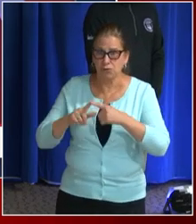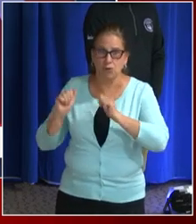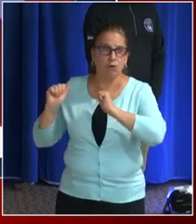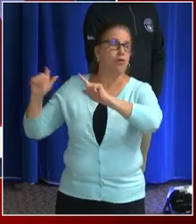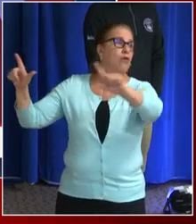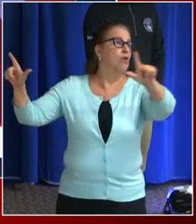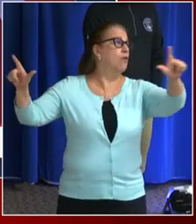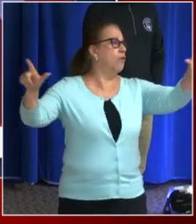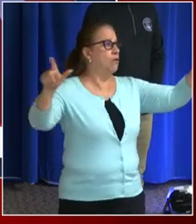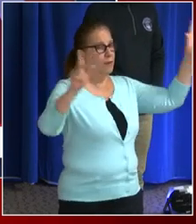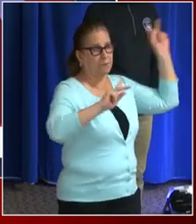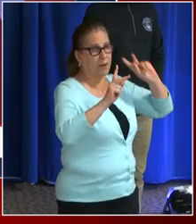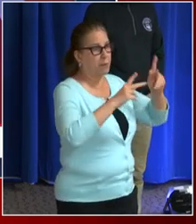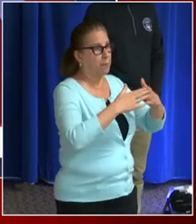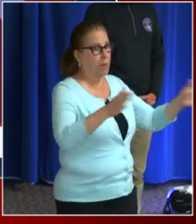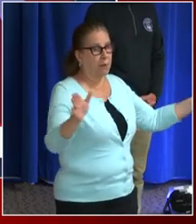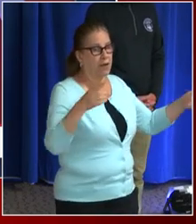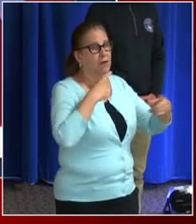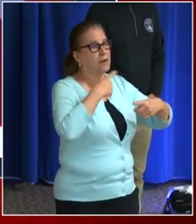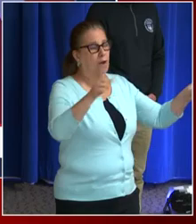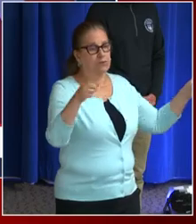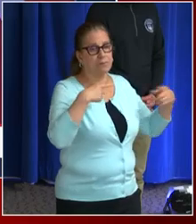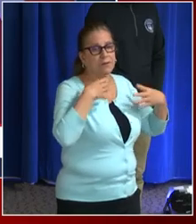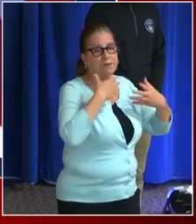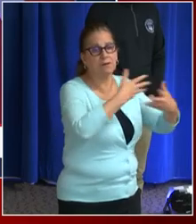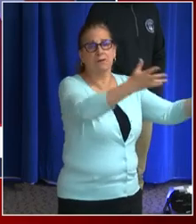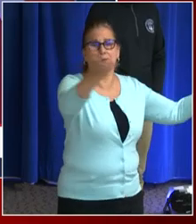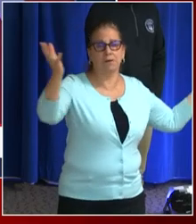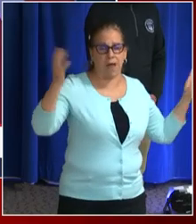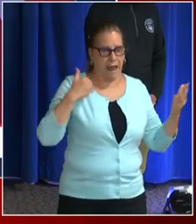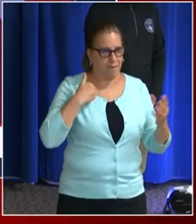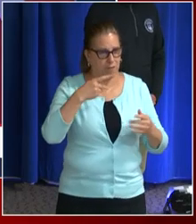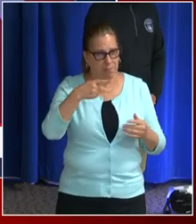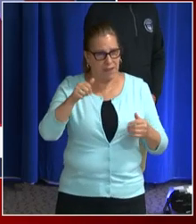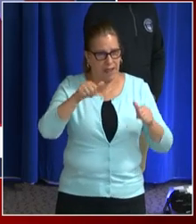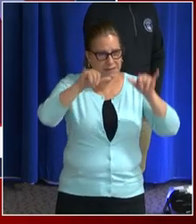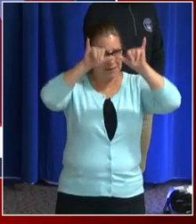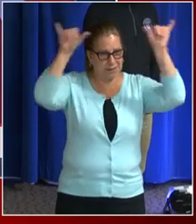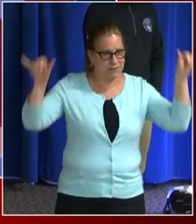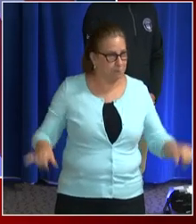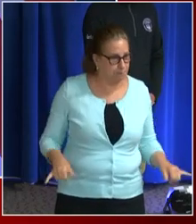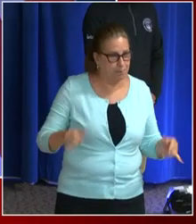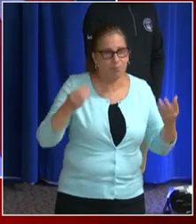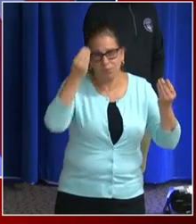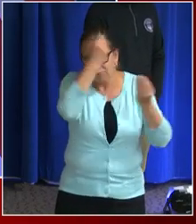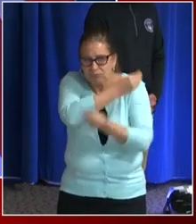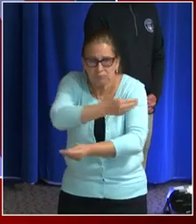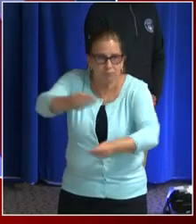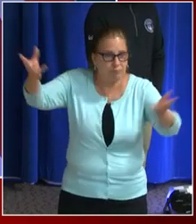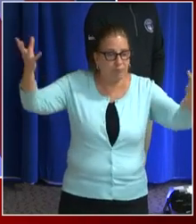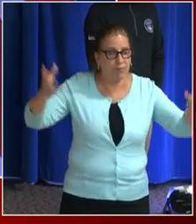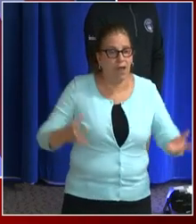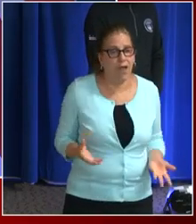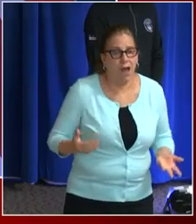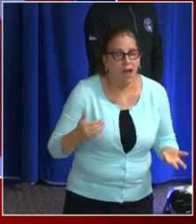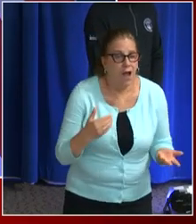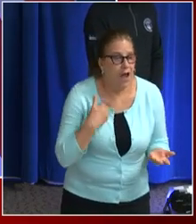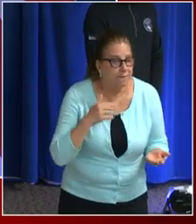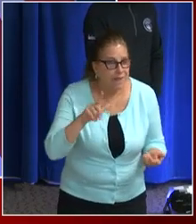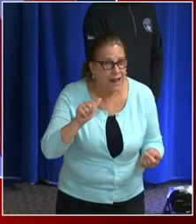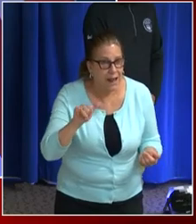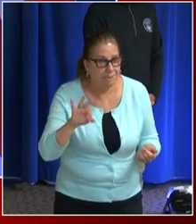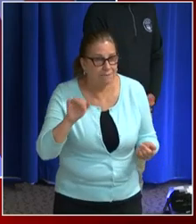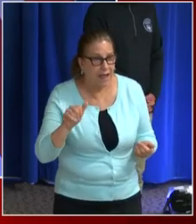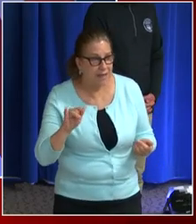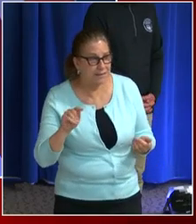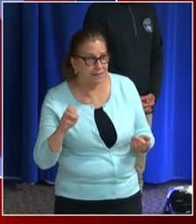had announced on our PA systems to the group that was gathered down at Lafayette Park that there was a curfew in effect